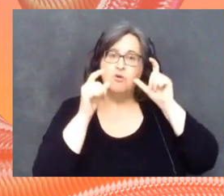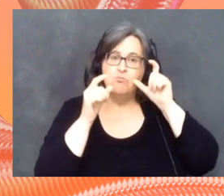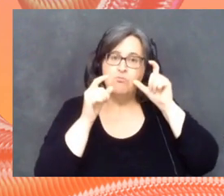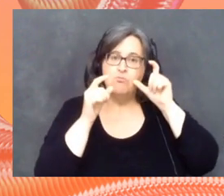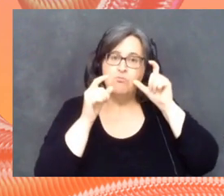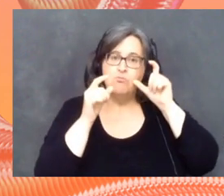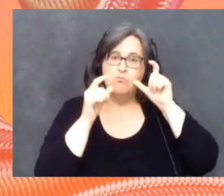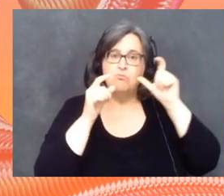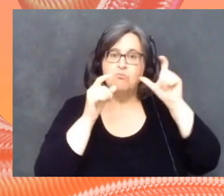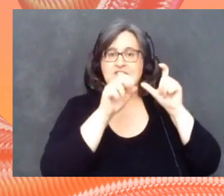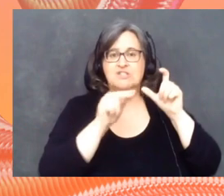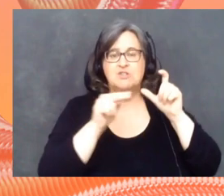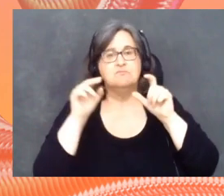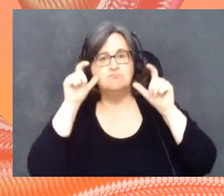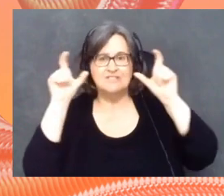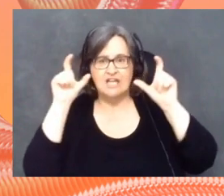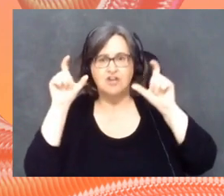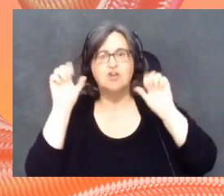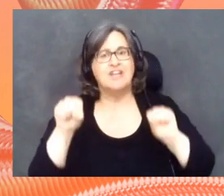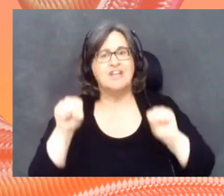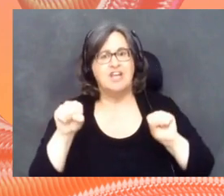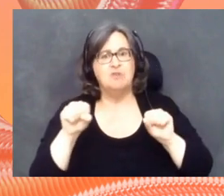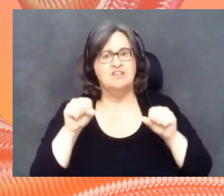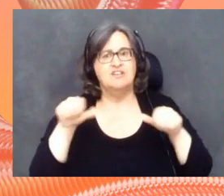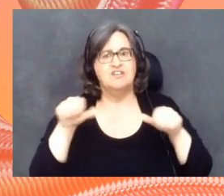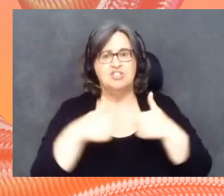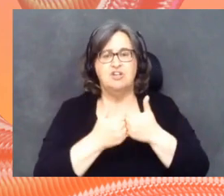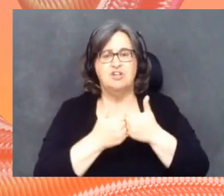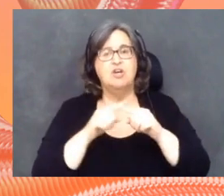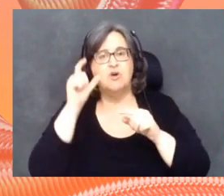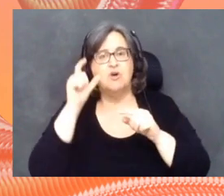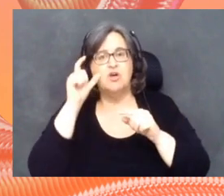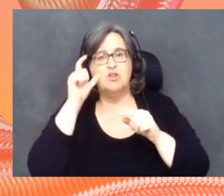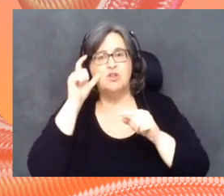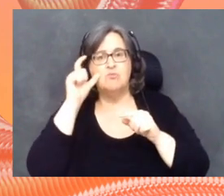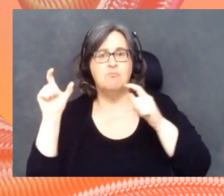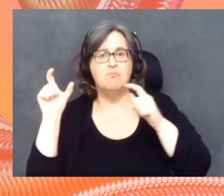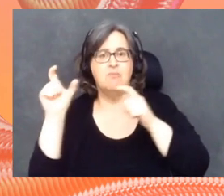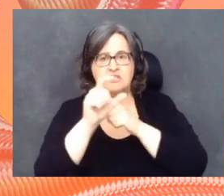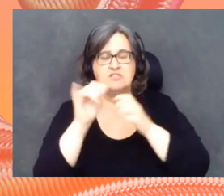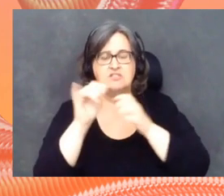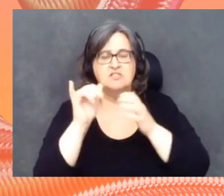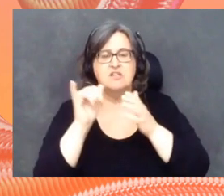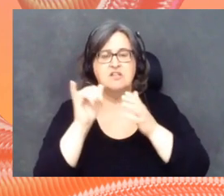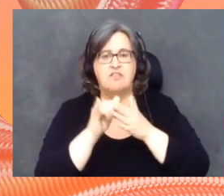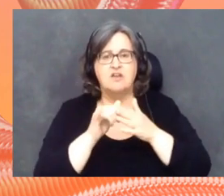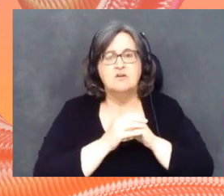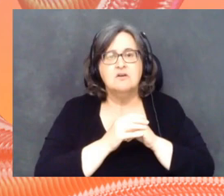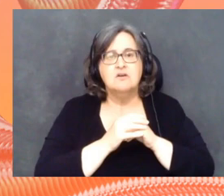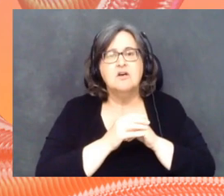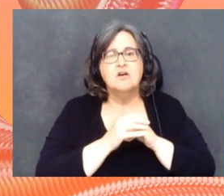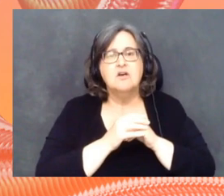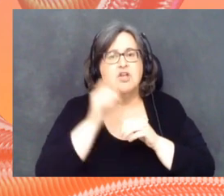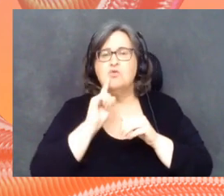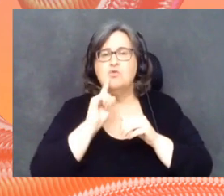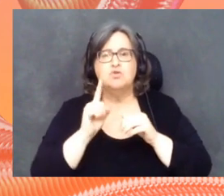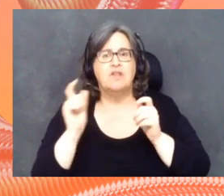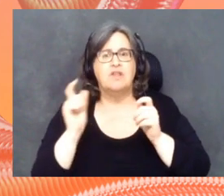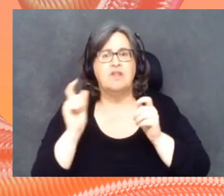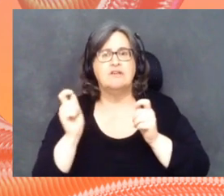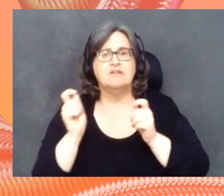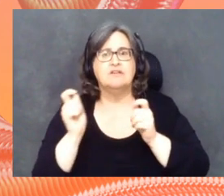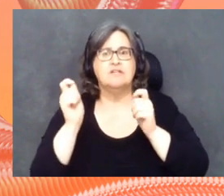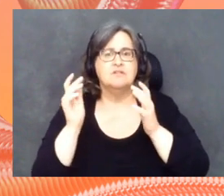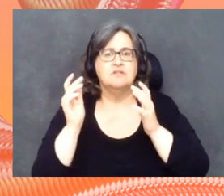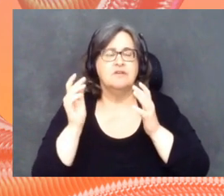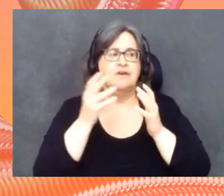be challenging, but the moon is past the conjunction with Saturn. And because the moon is exalted, it actually helps Saturn. And so Saturn's